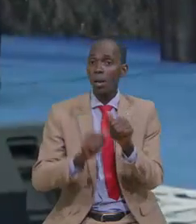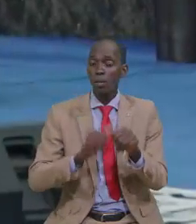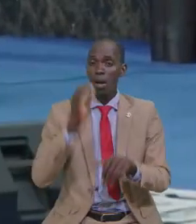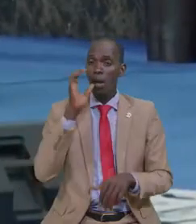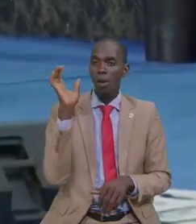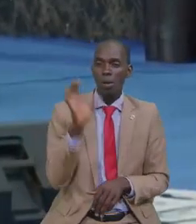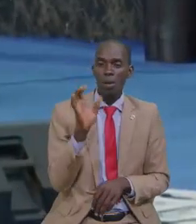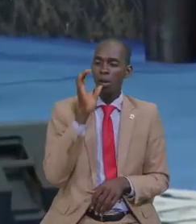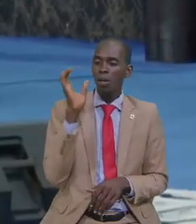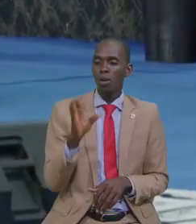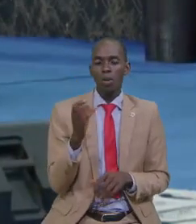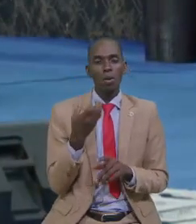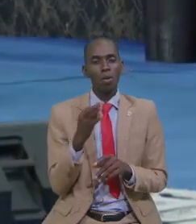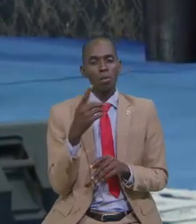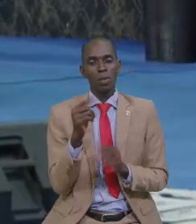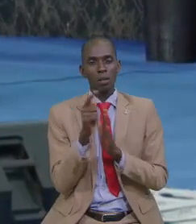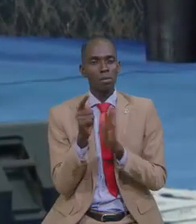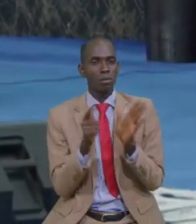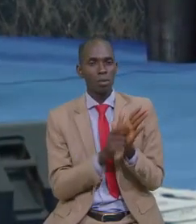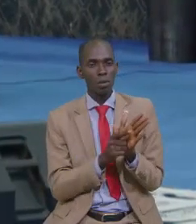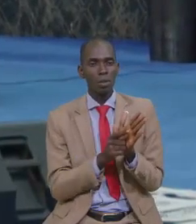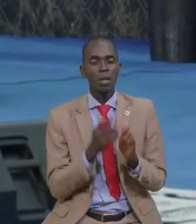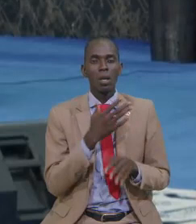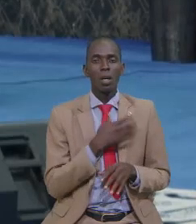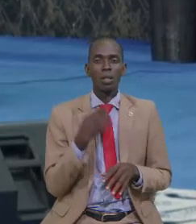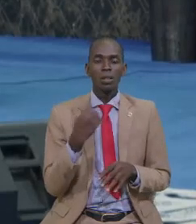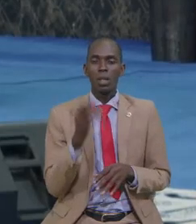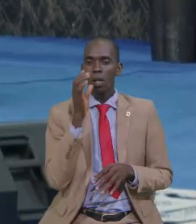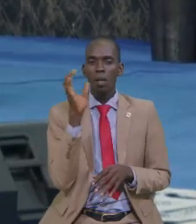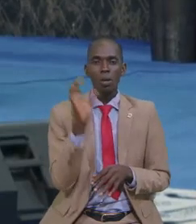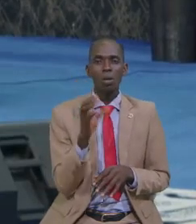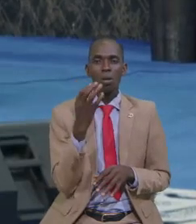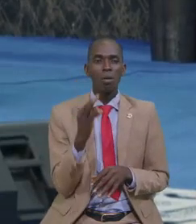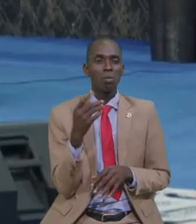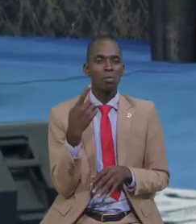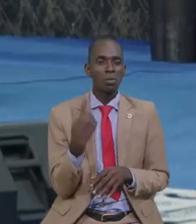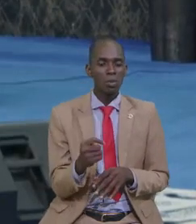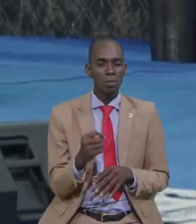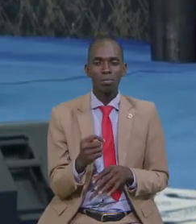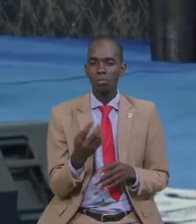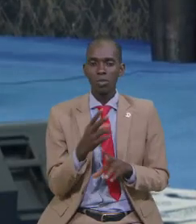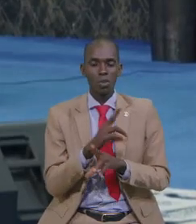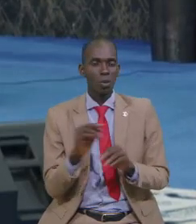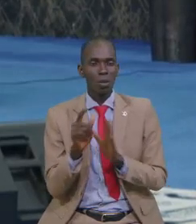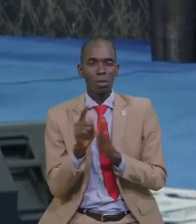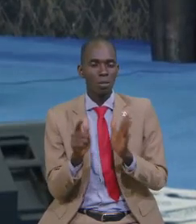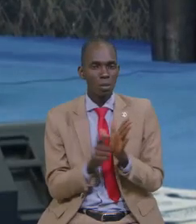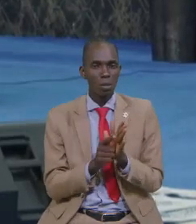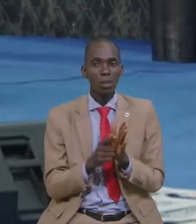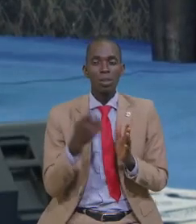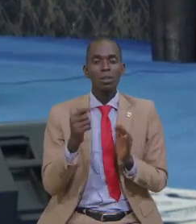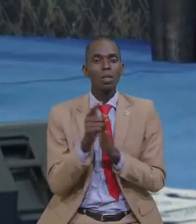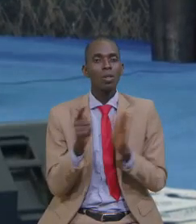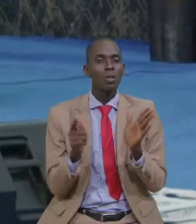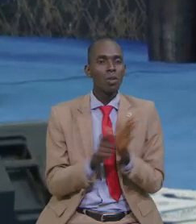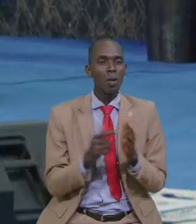of the law, and the curse of the lawless. The Lord has